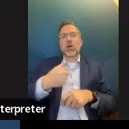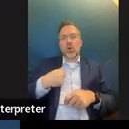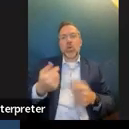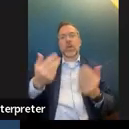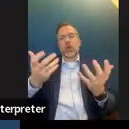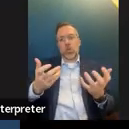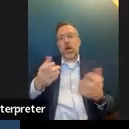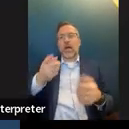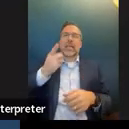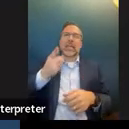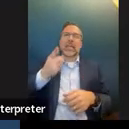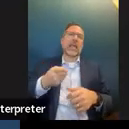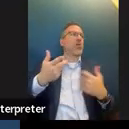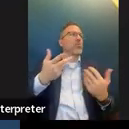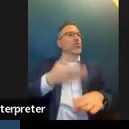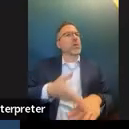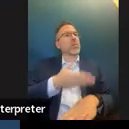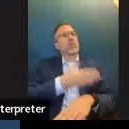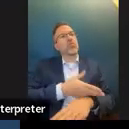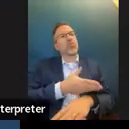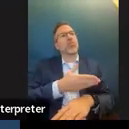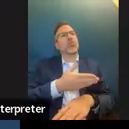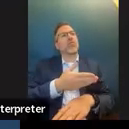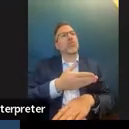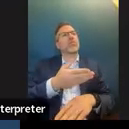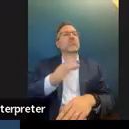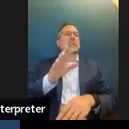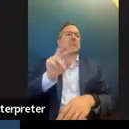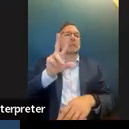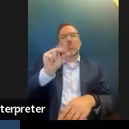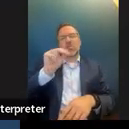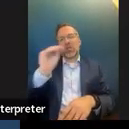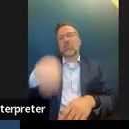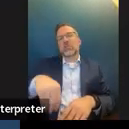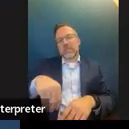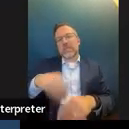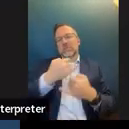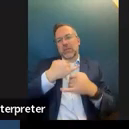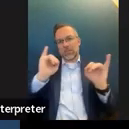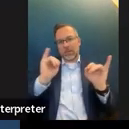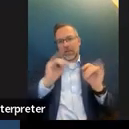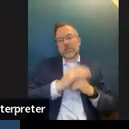to request help with 30% independence.